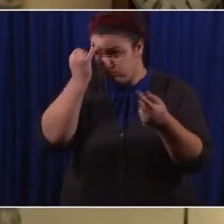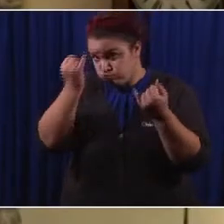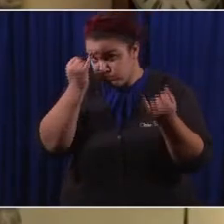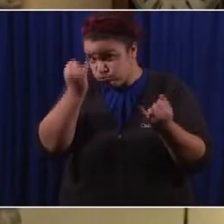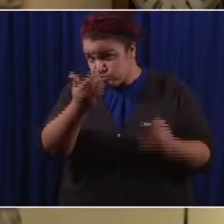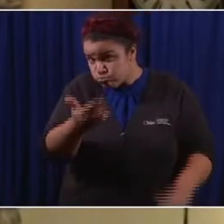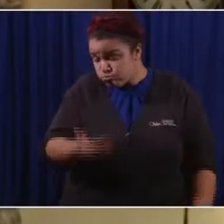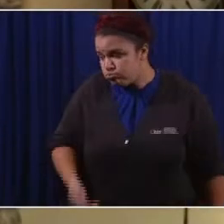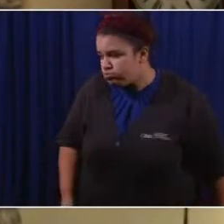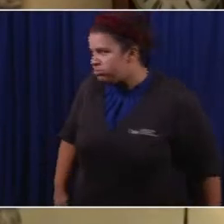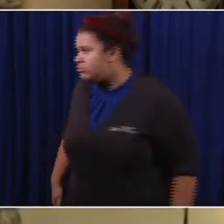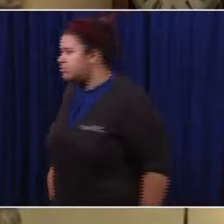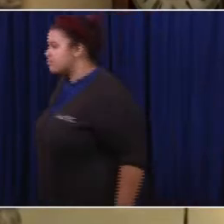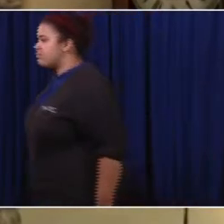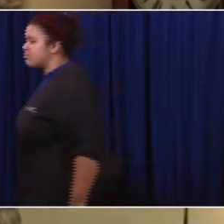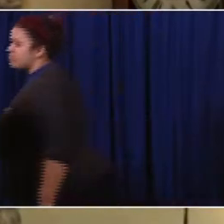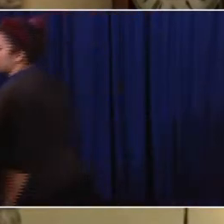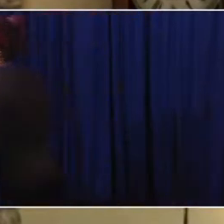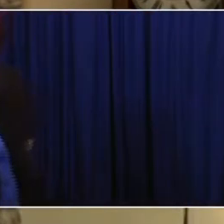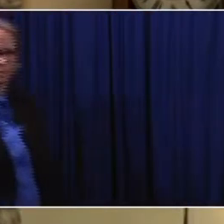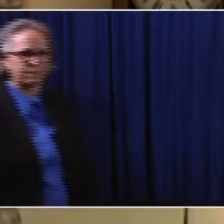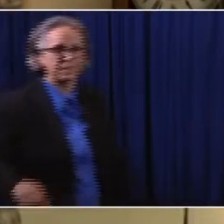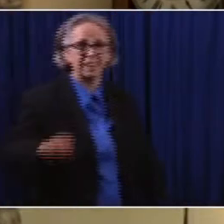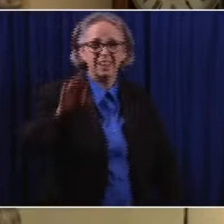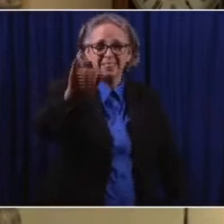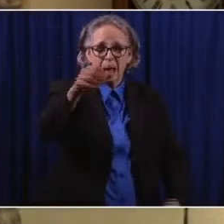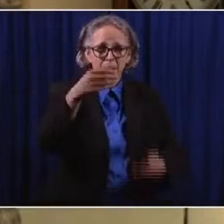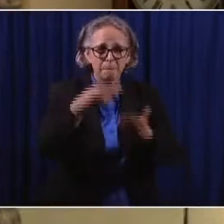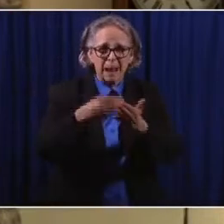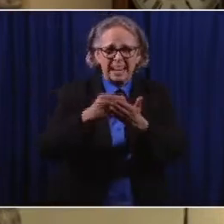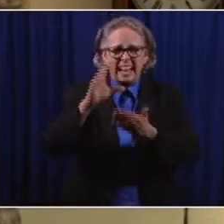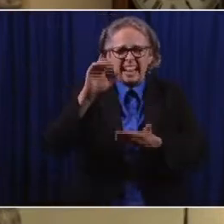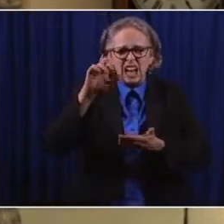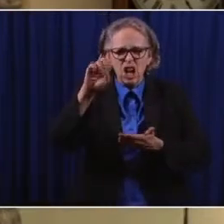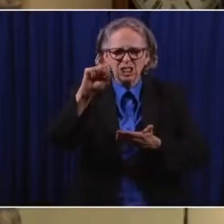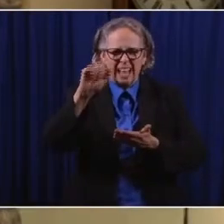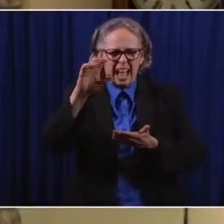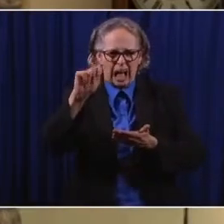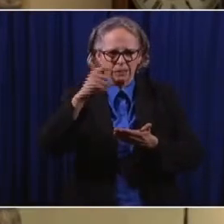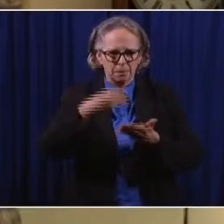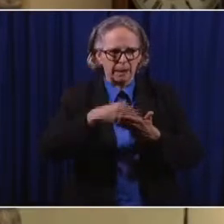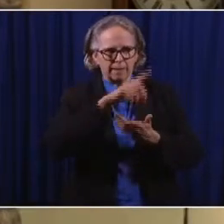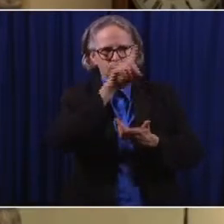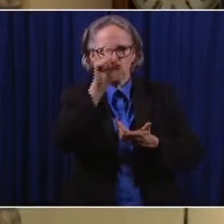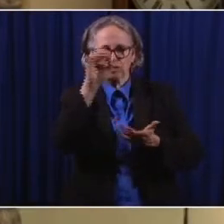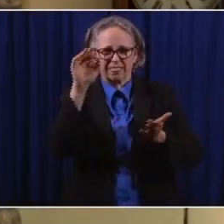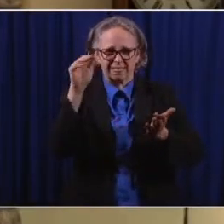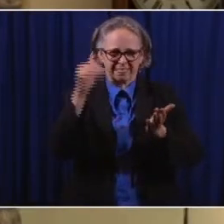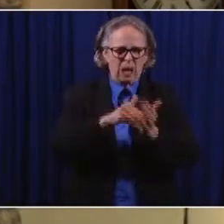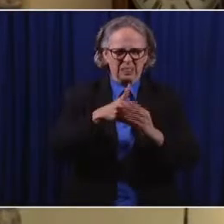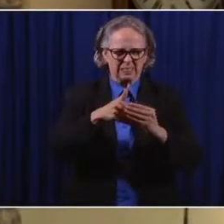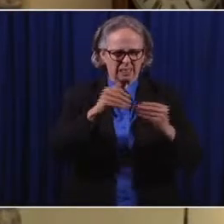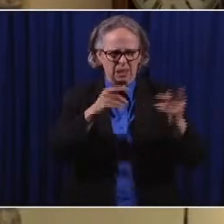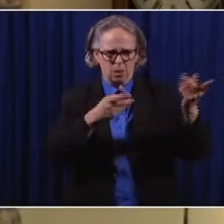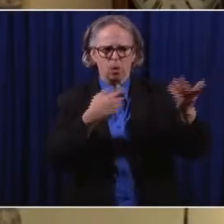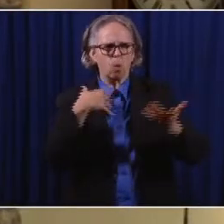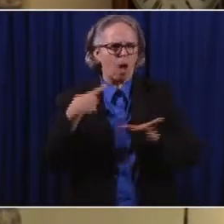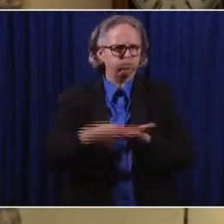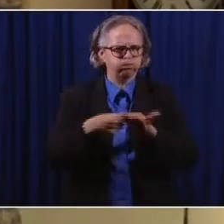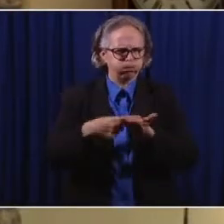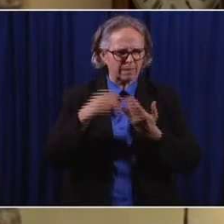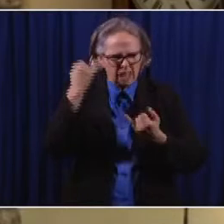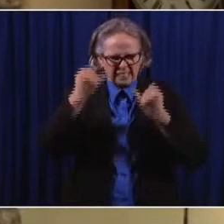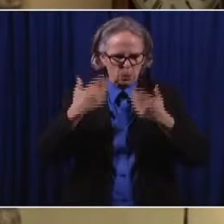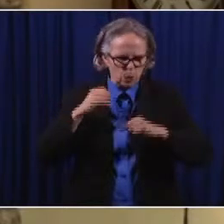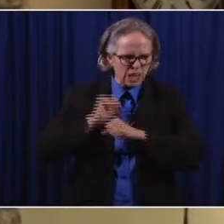I intend to work further on it this weekend. I'm glad to get his recommendation. I know that, he was putting